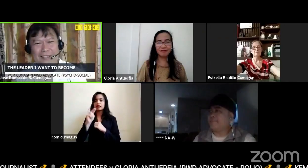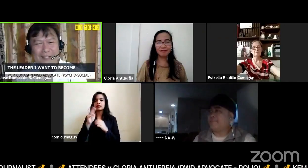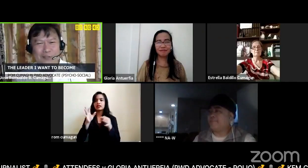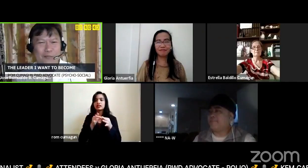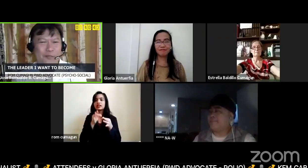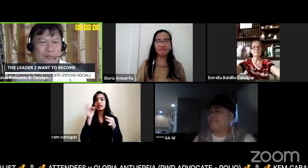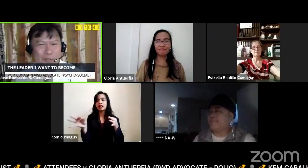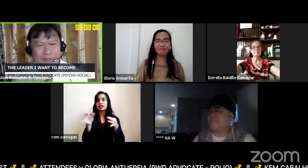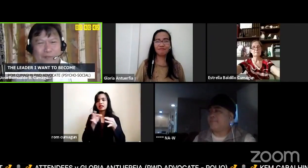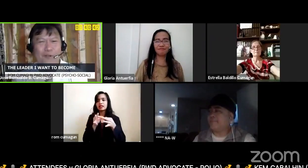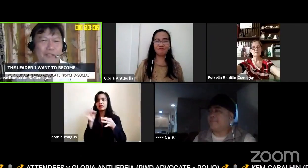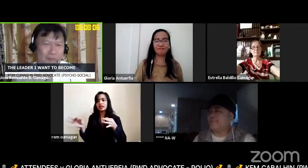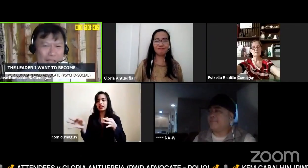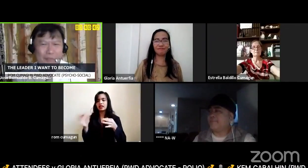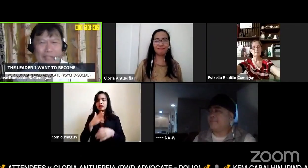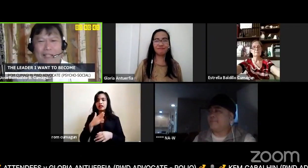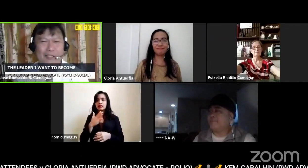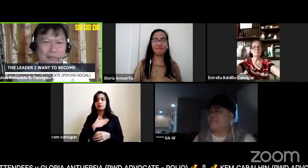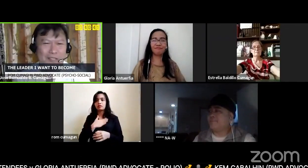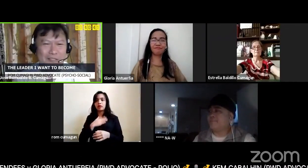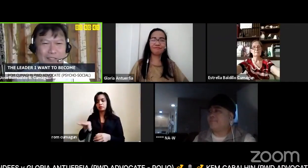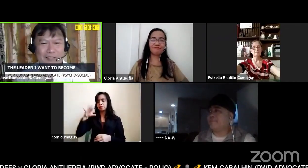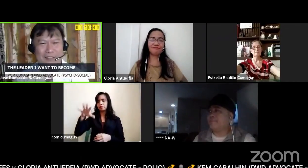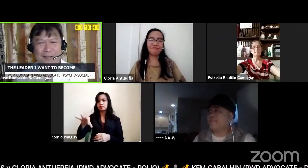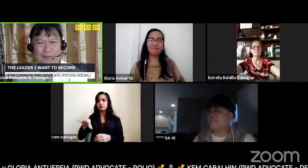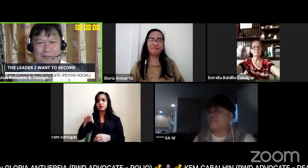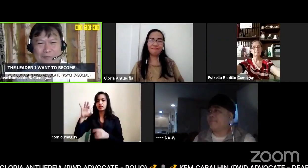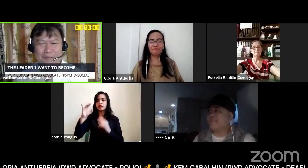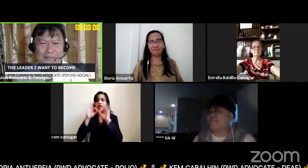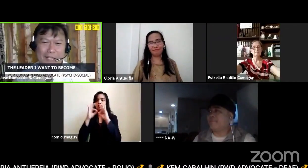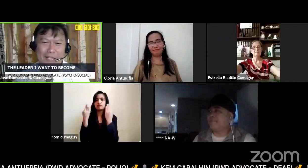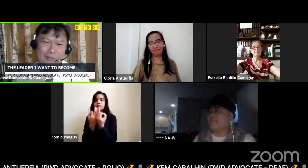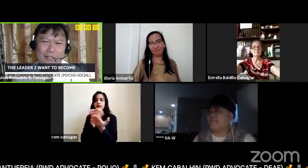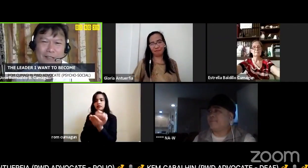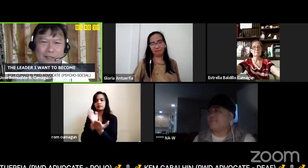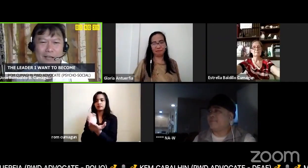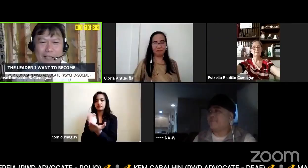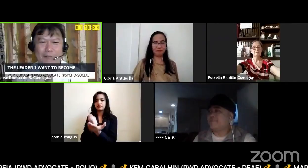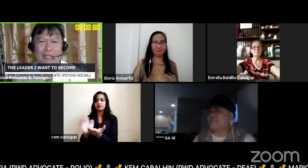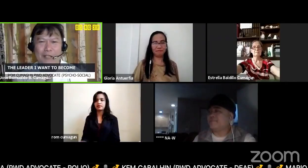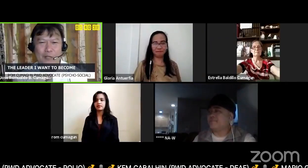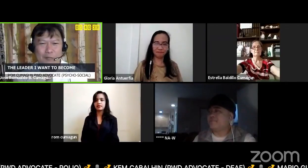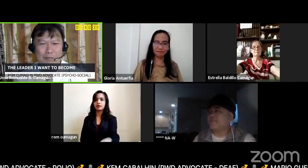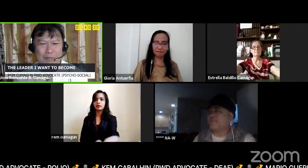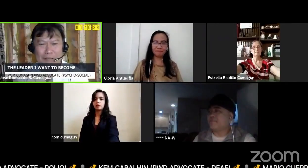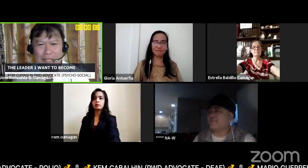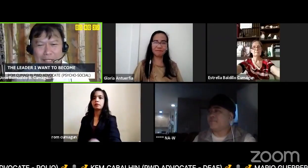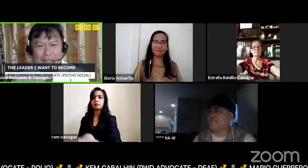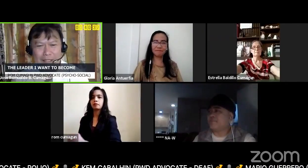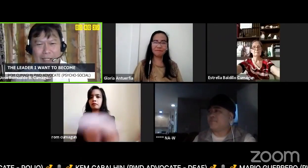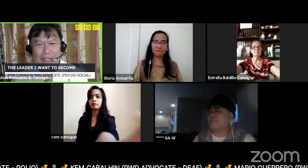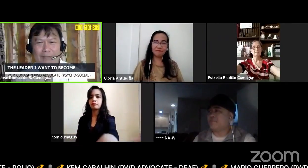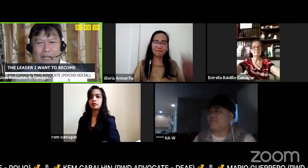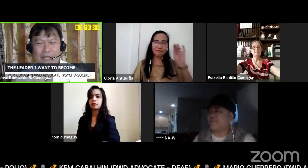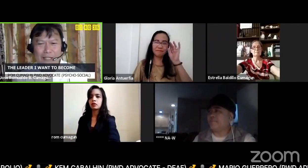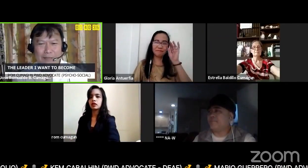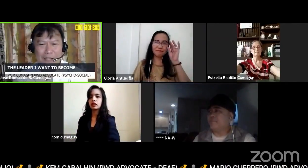my contribution for the family expenses at home. And because I'm living with my